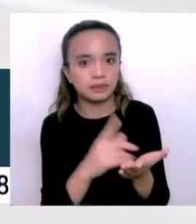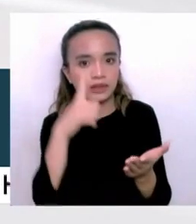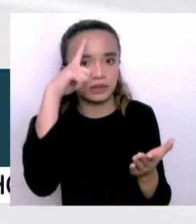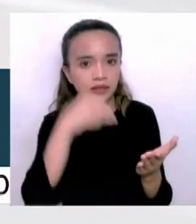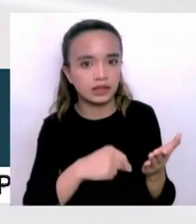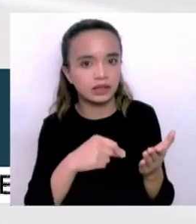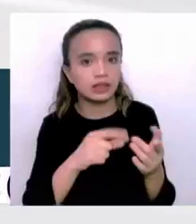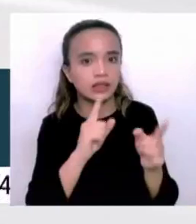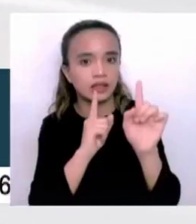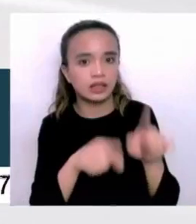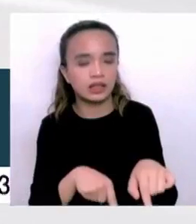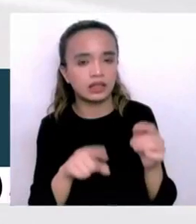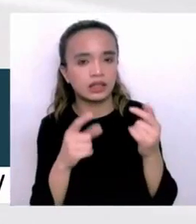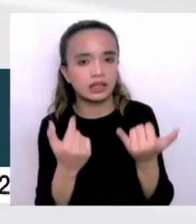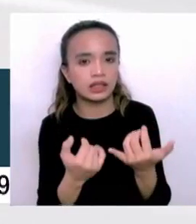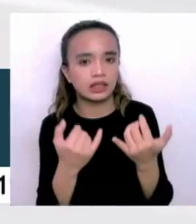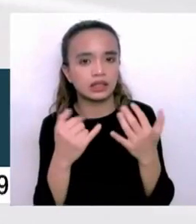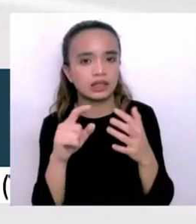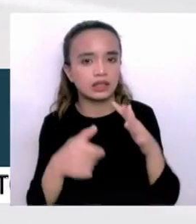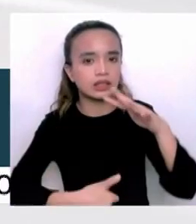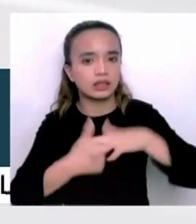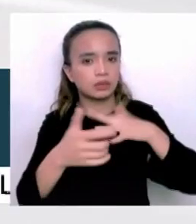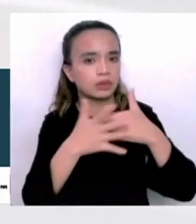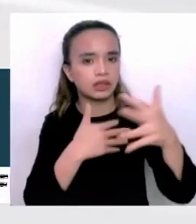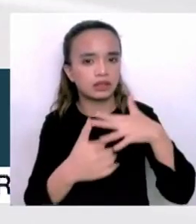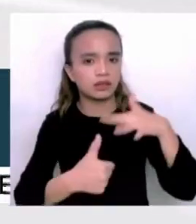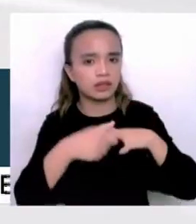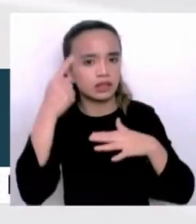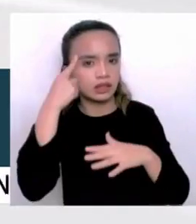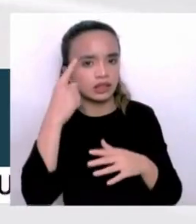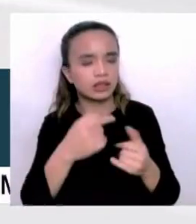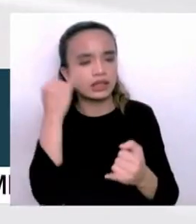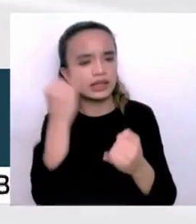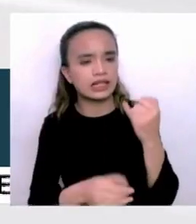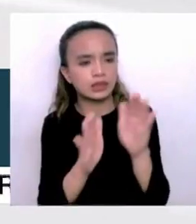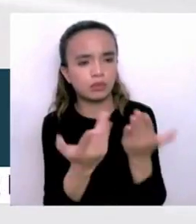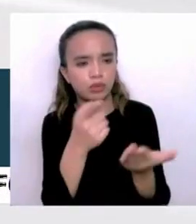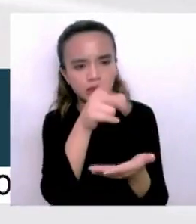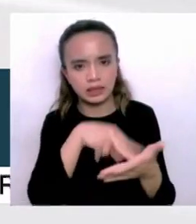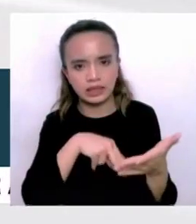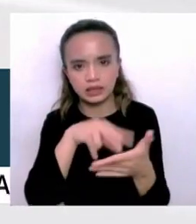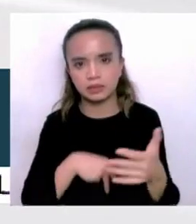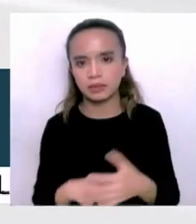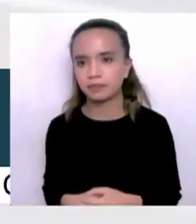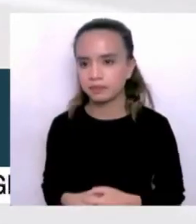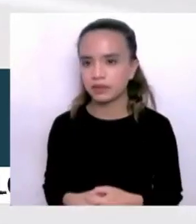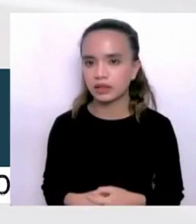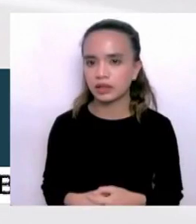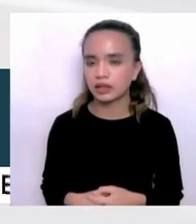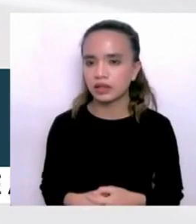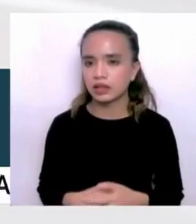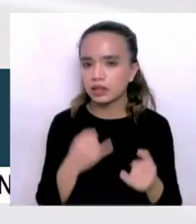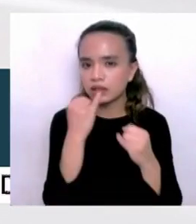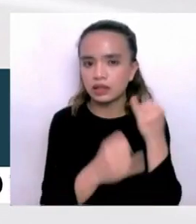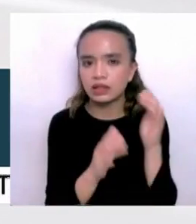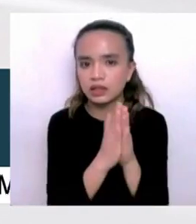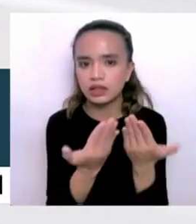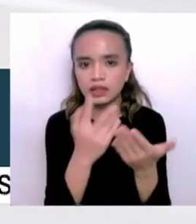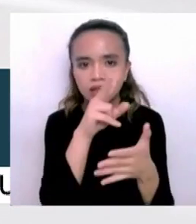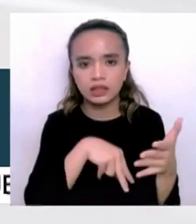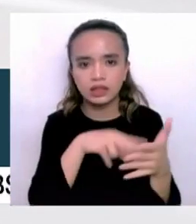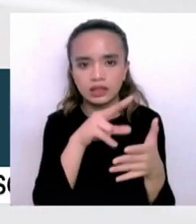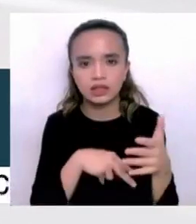quick answers, first thing that comes to mind. Let's begin. The last book you read. The last book you